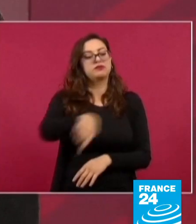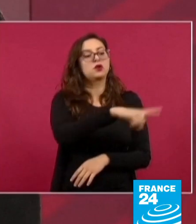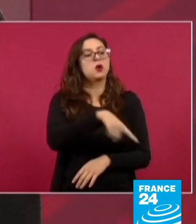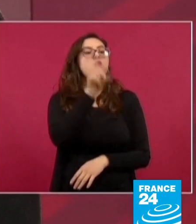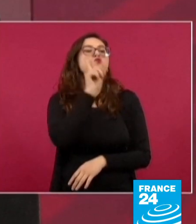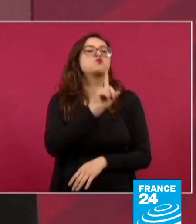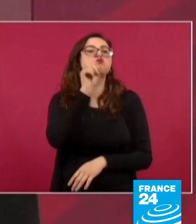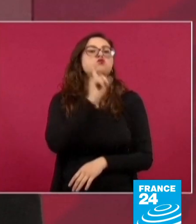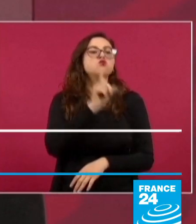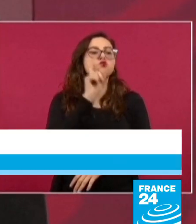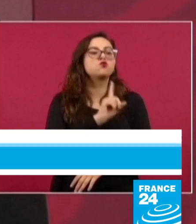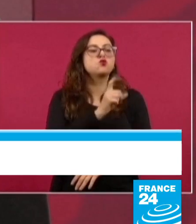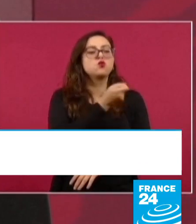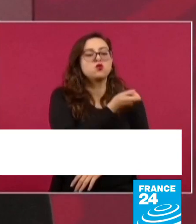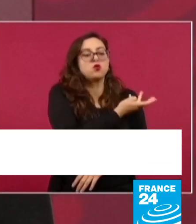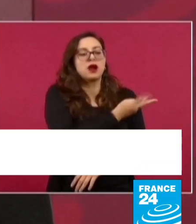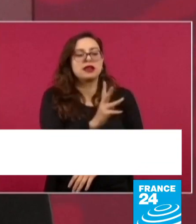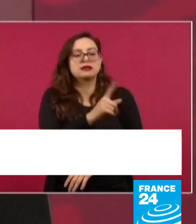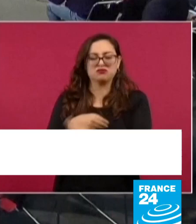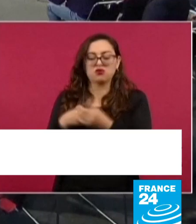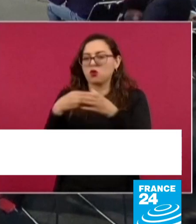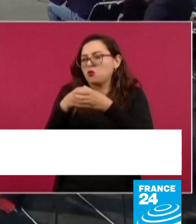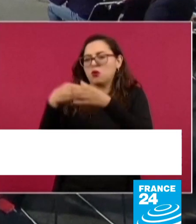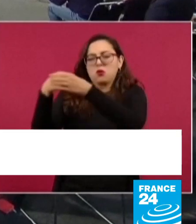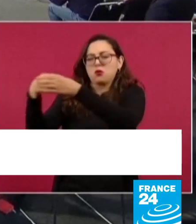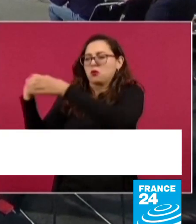Mexico's president has signaled he's open to granting asylum to